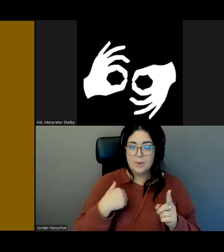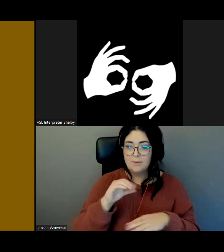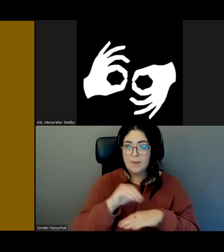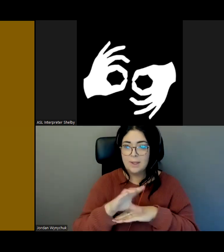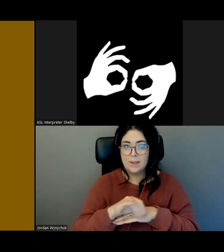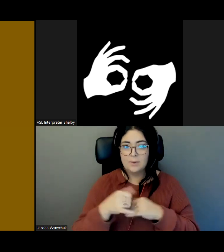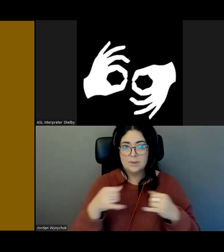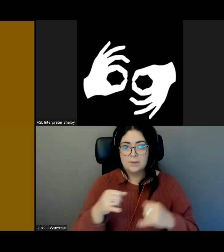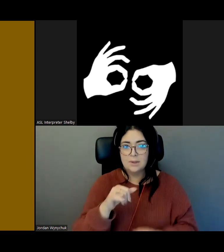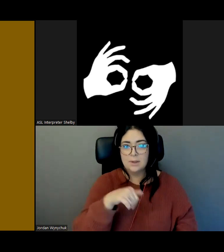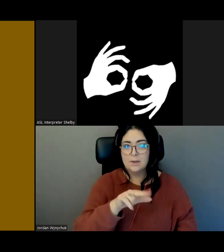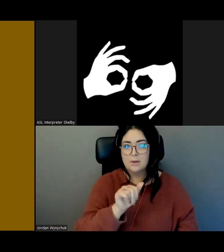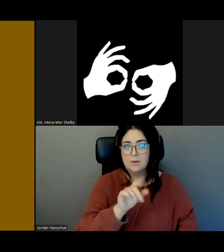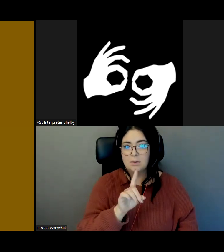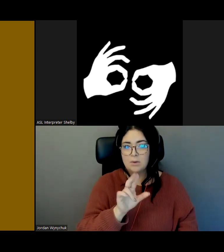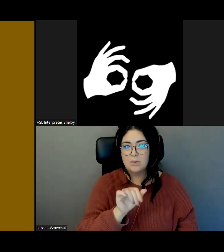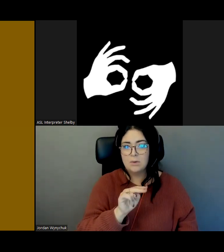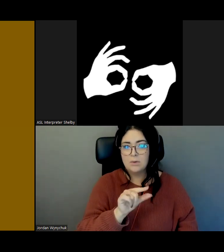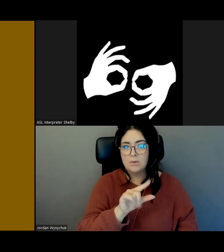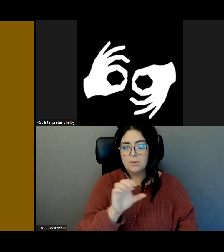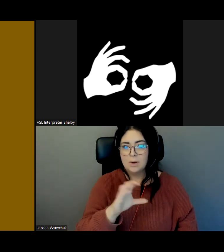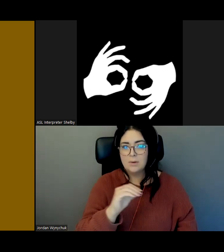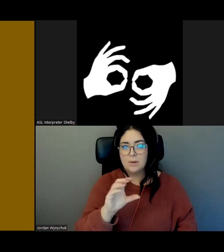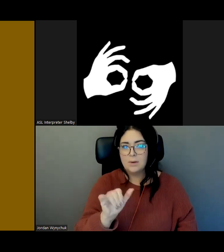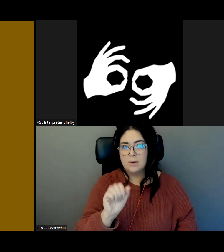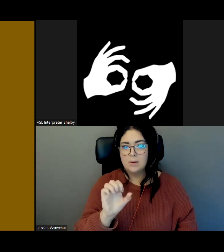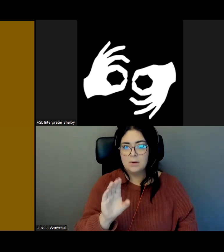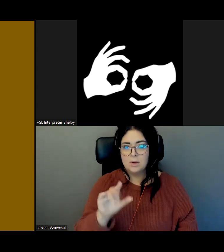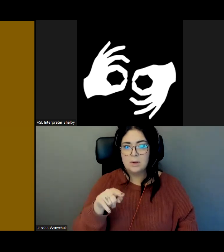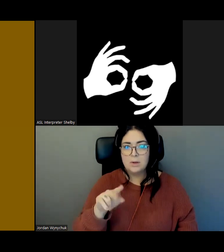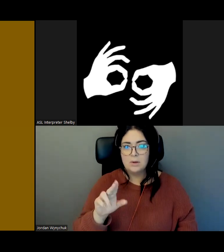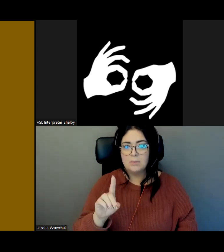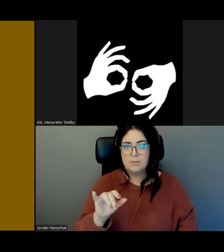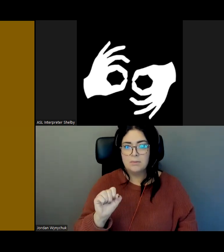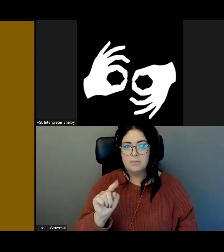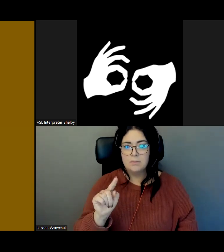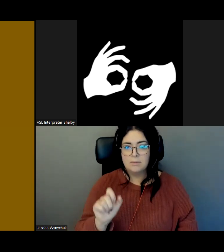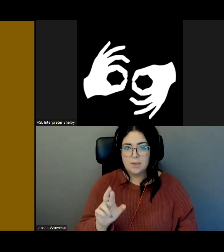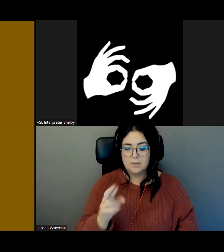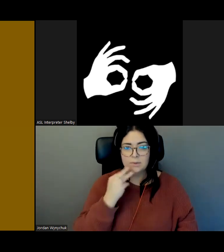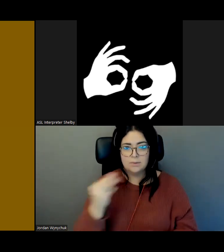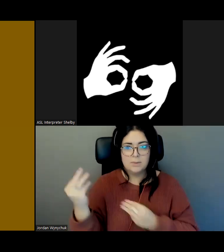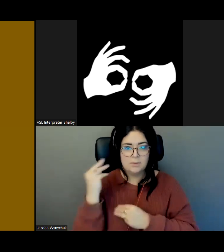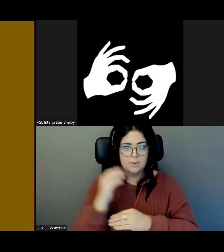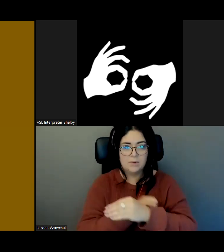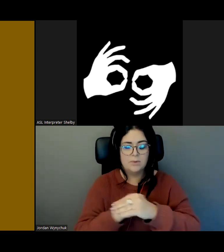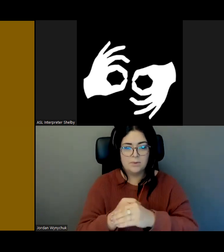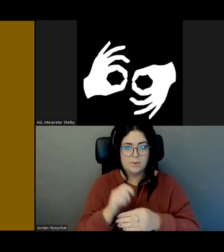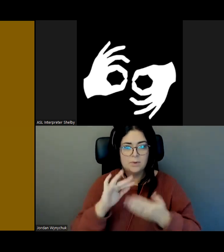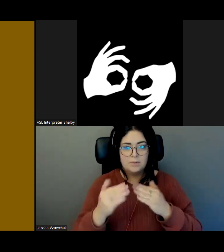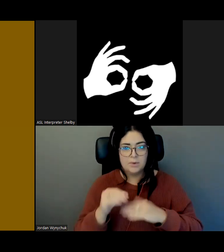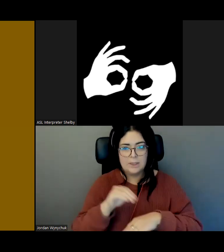program. We just got extended for another year, which we're really happy about. So it's by phone, video, text, or